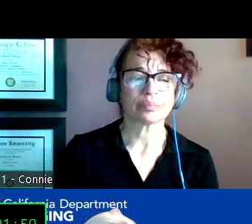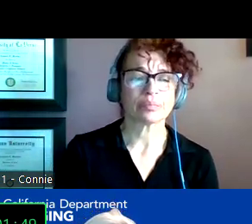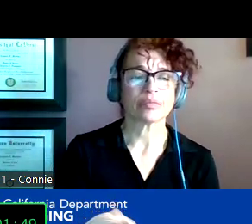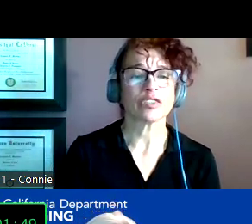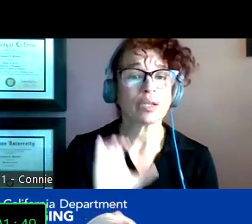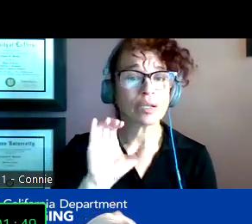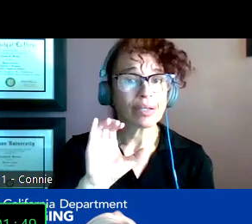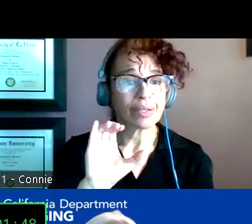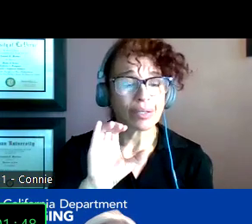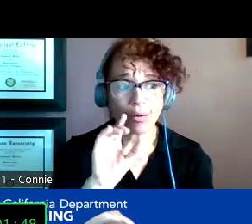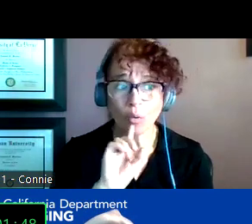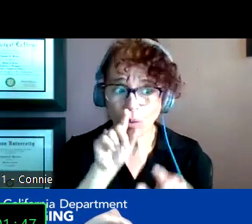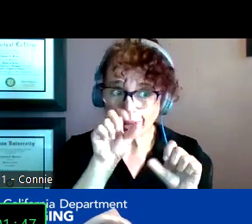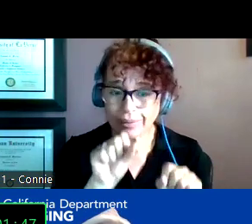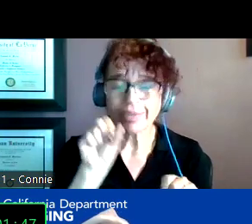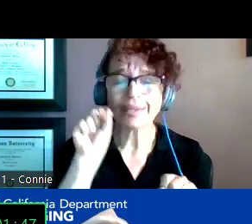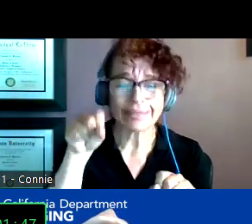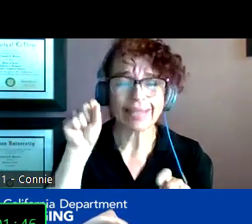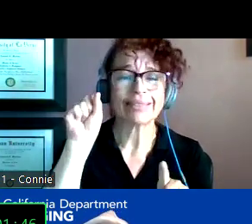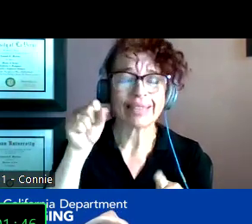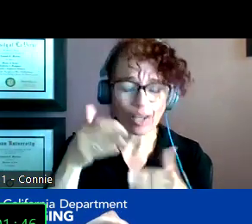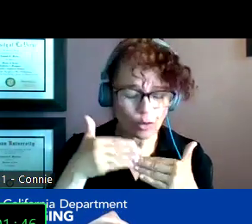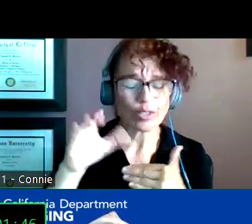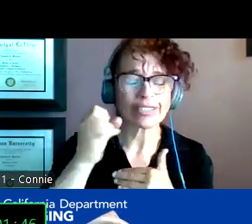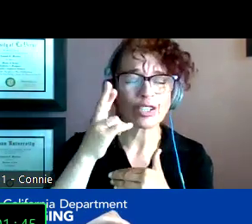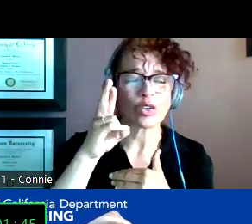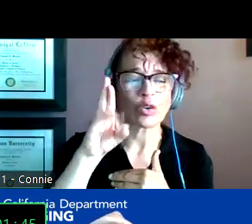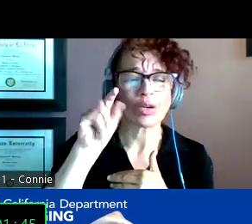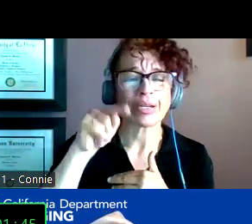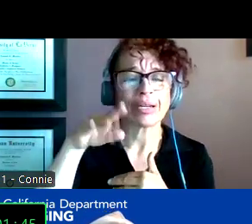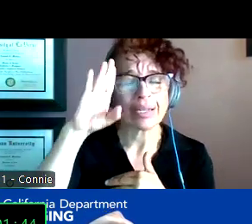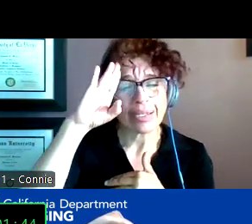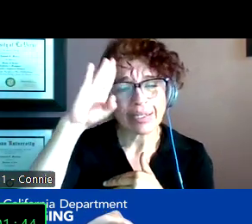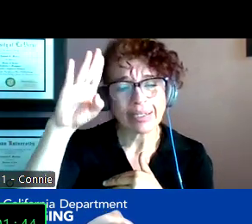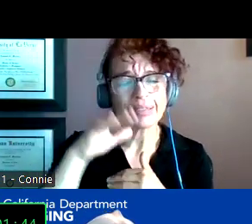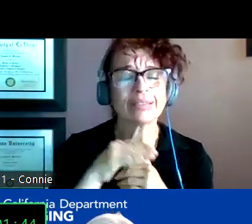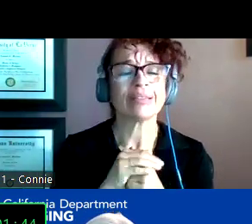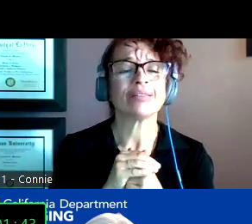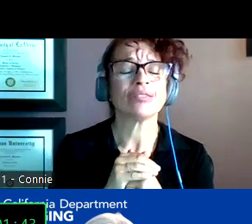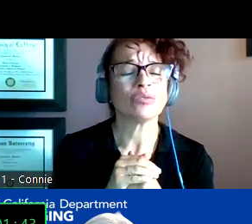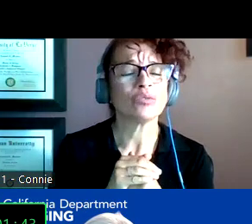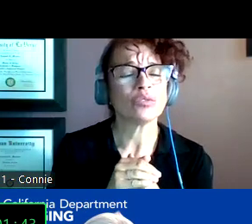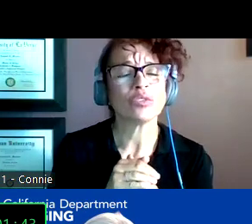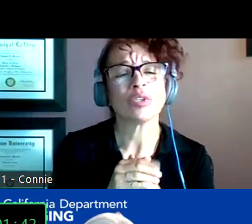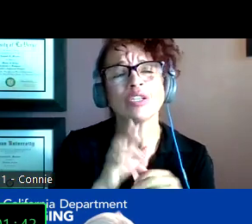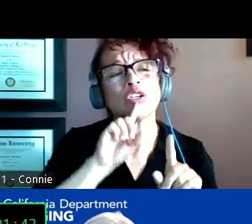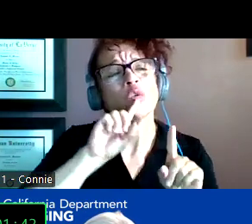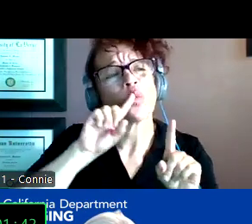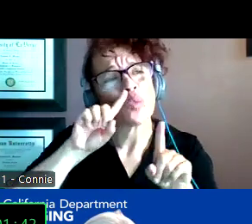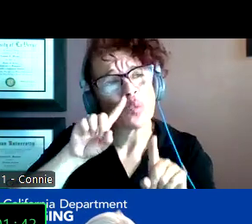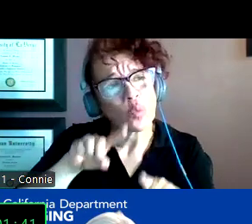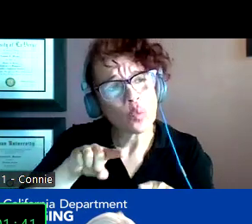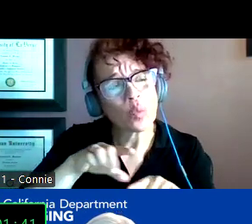Christina, are you able to? There you go. Go ahead, Christina. Hi, I was actually just responding